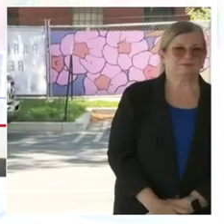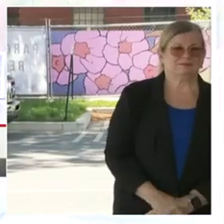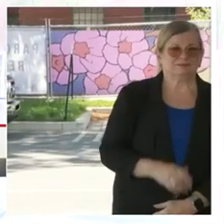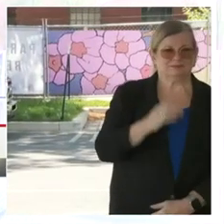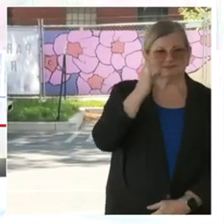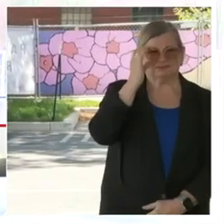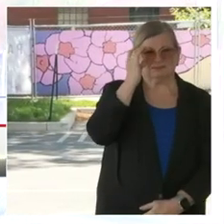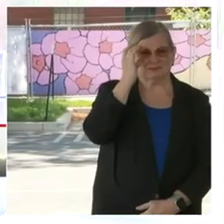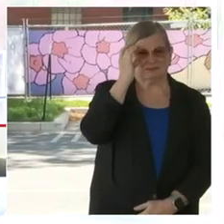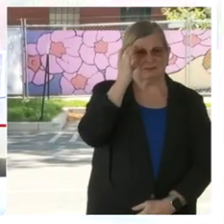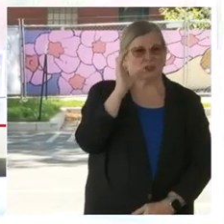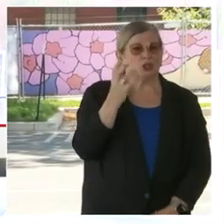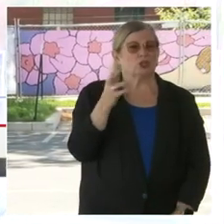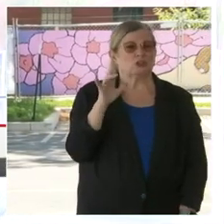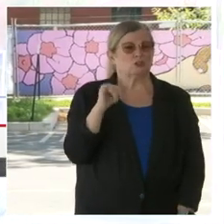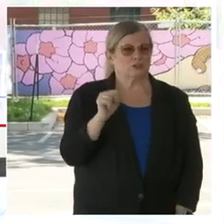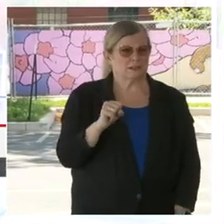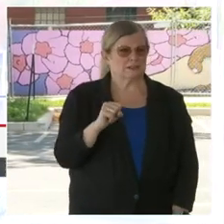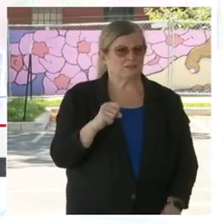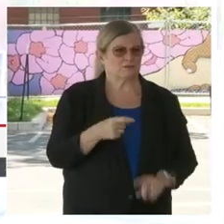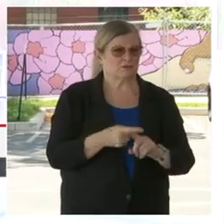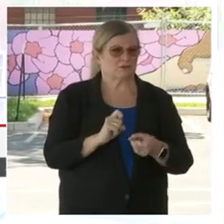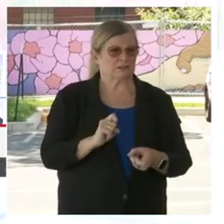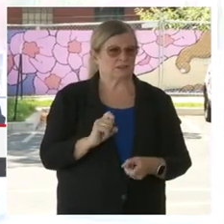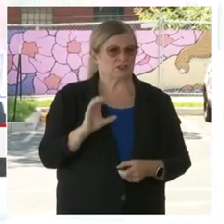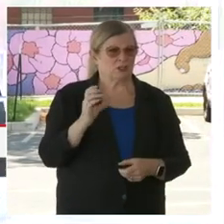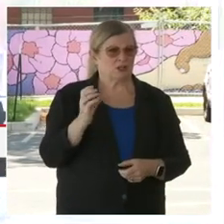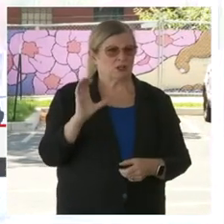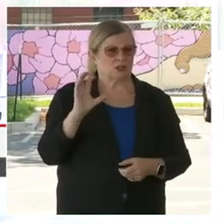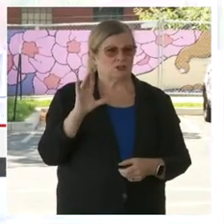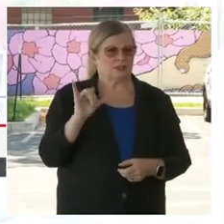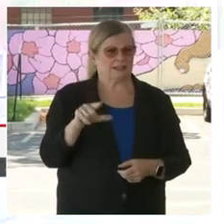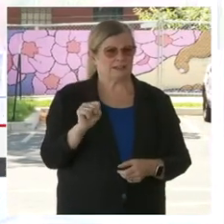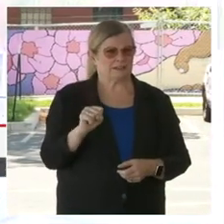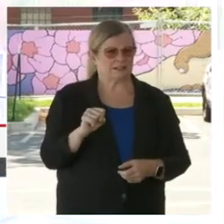Chris Pirate from Chris Pirate and Friends. Would you join me?